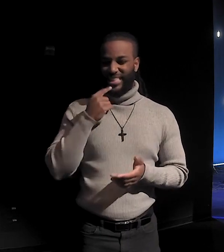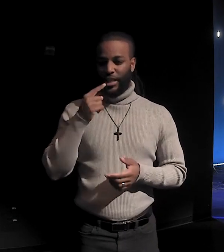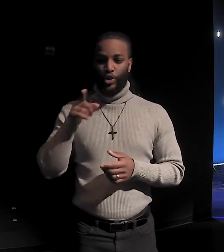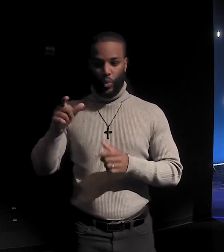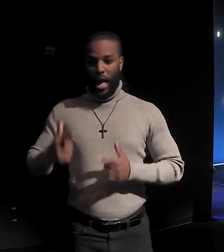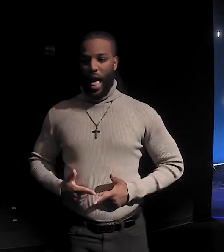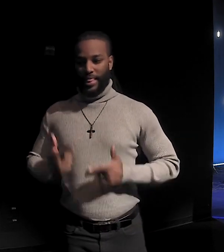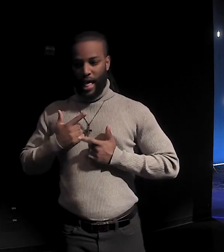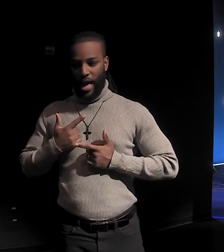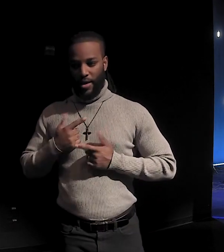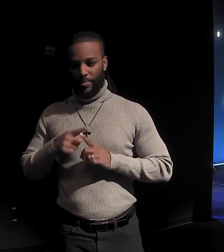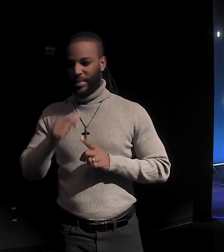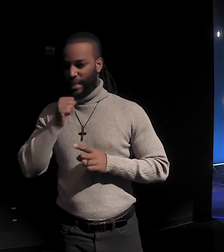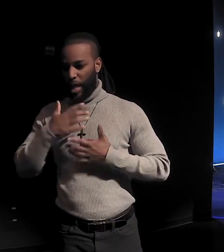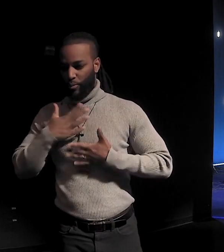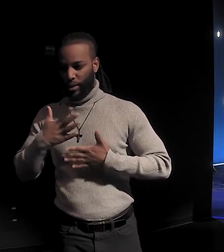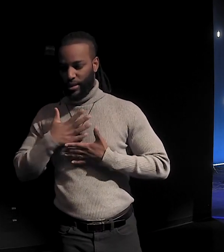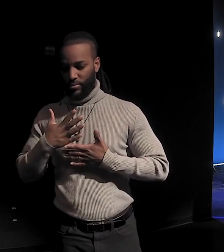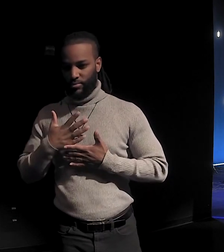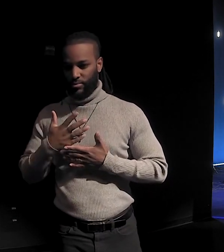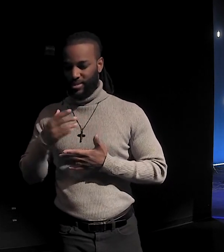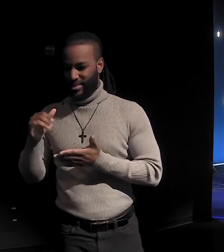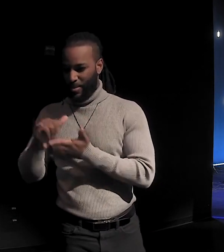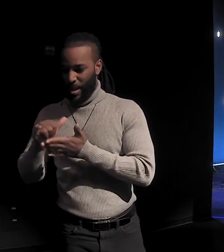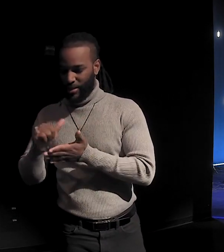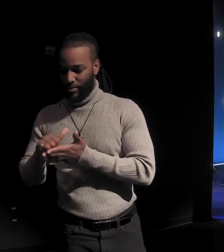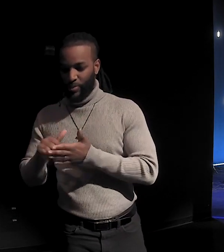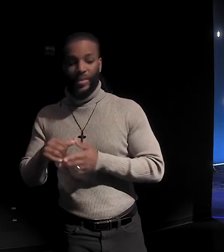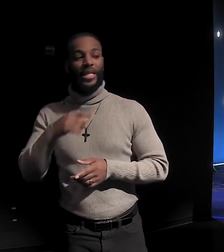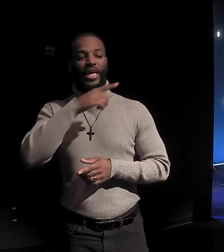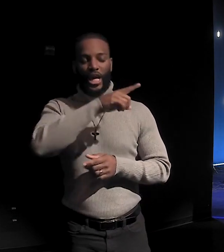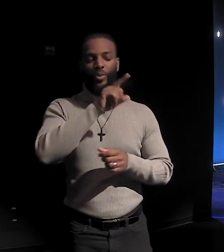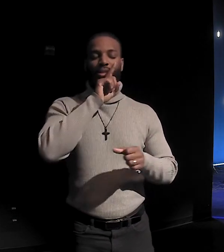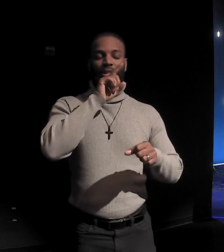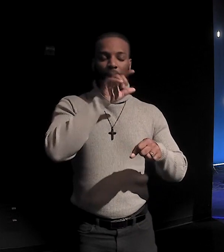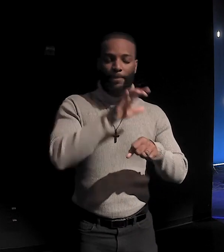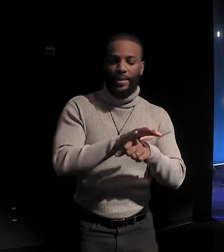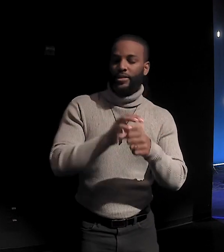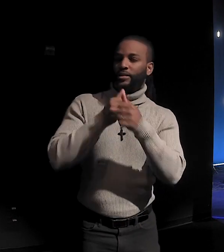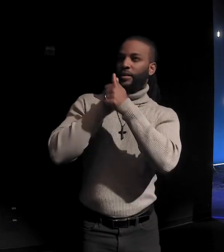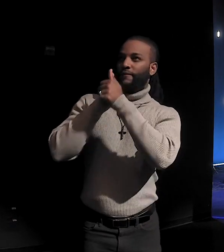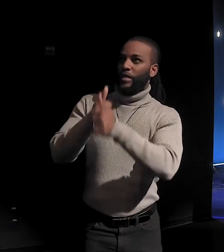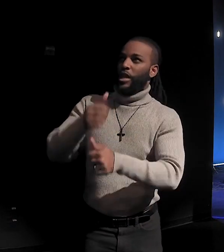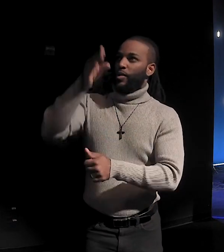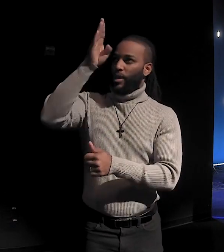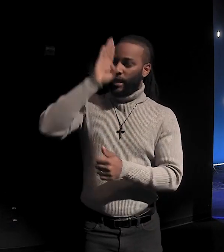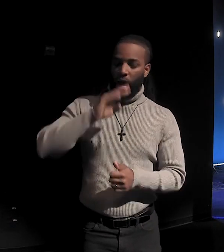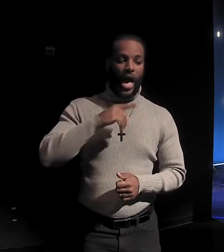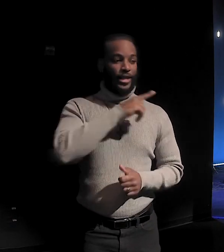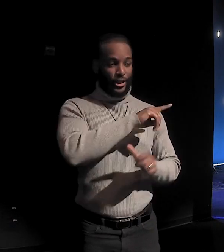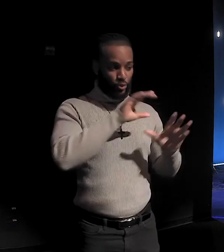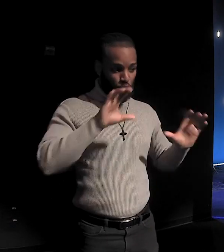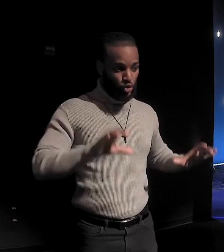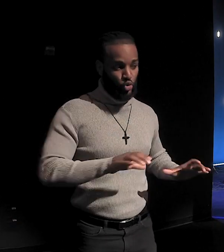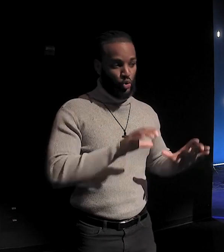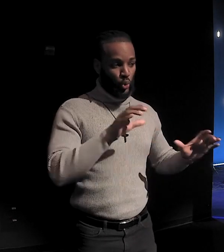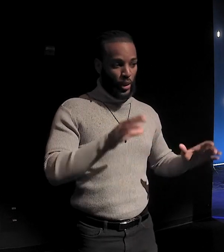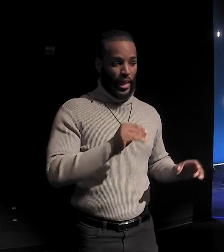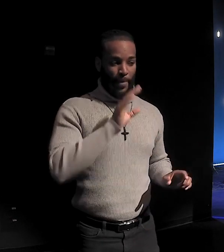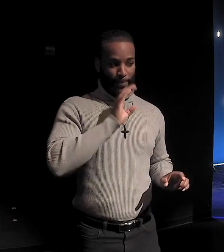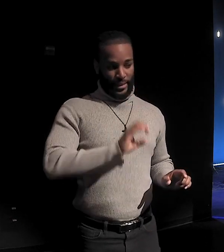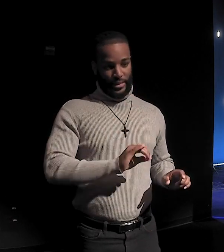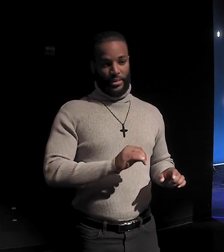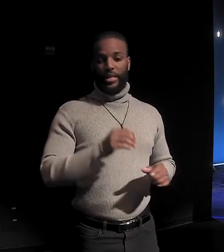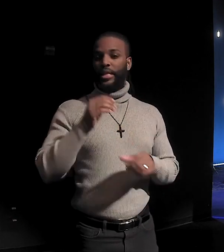breathing. He was so committed to being with God regularly and let his doing flow out of his being.